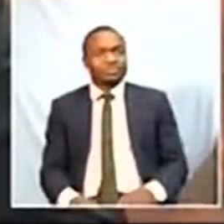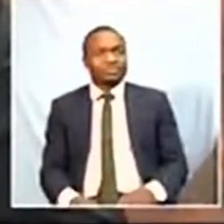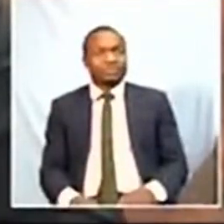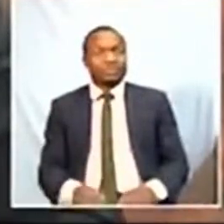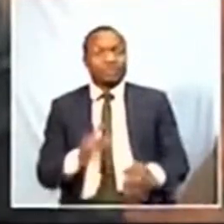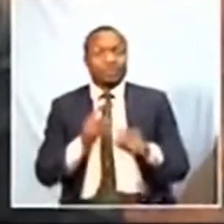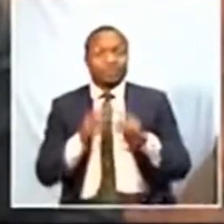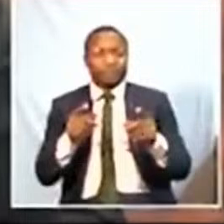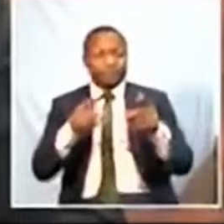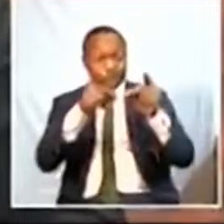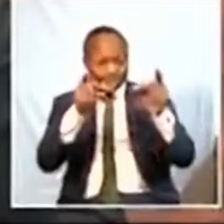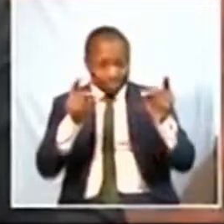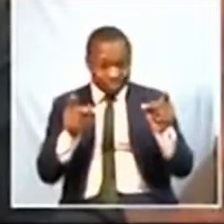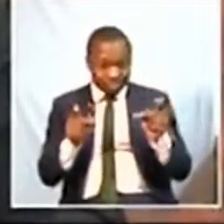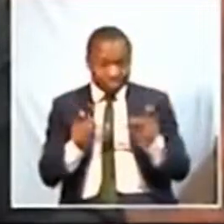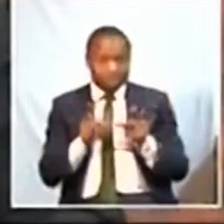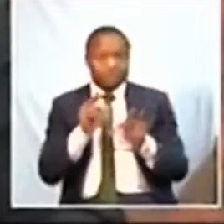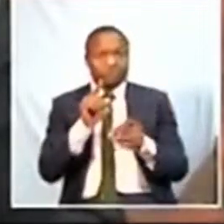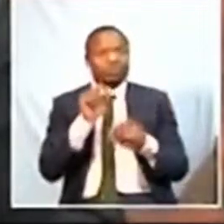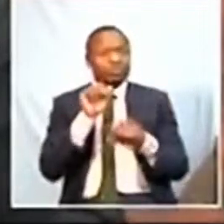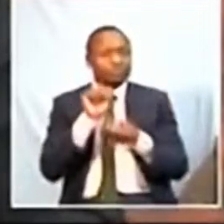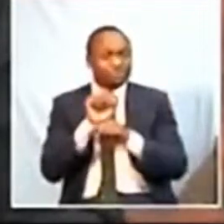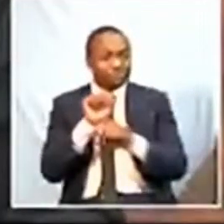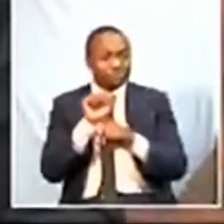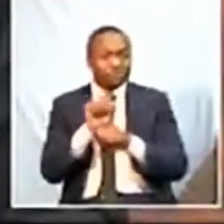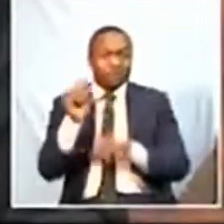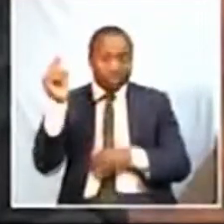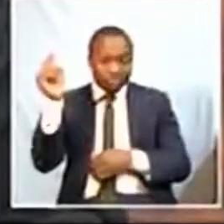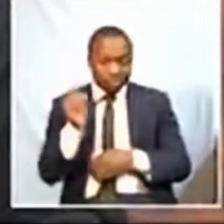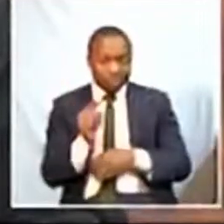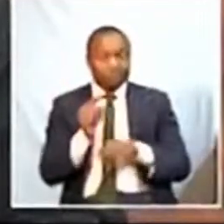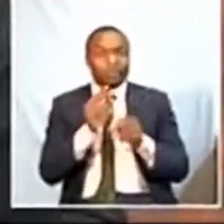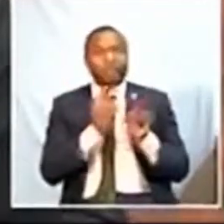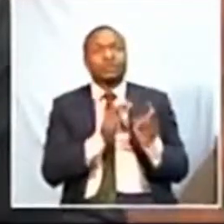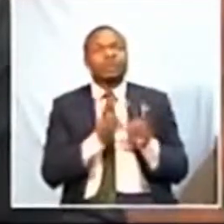But the position is, you are working to come and answer.